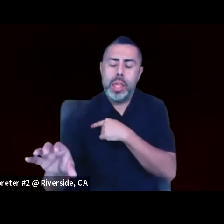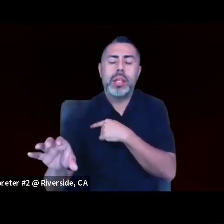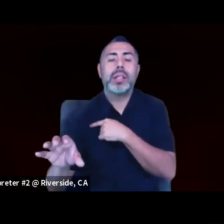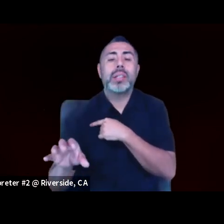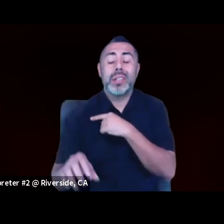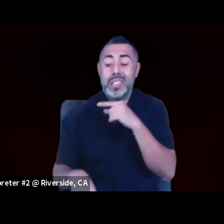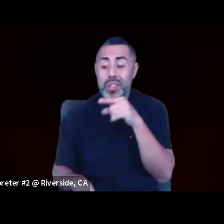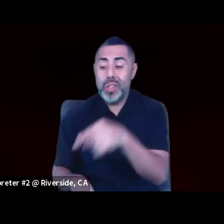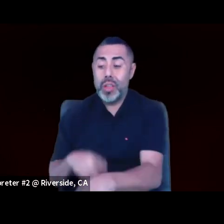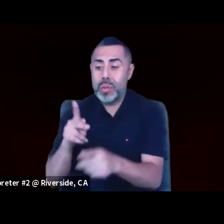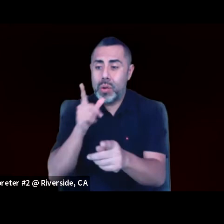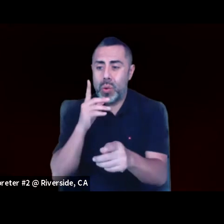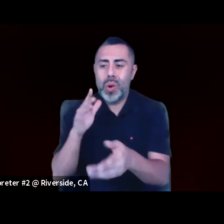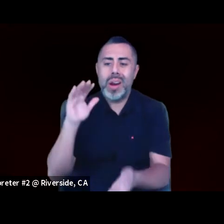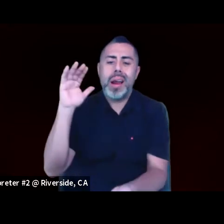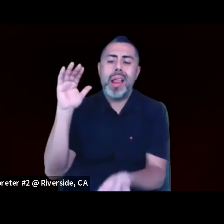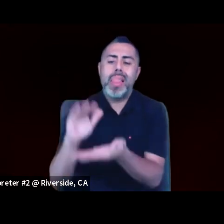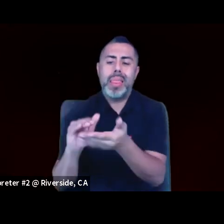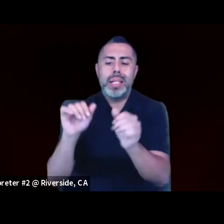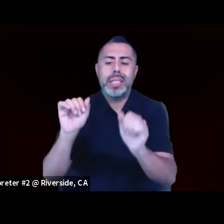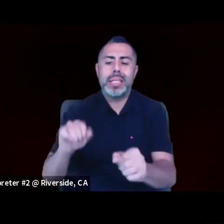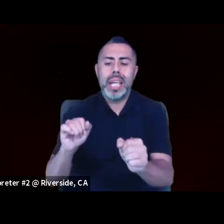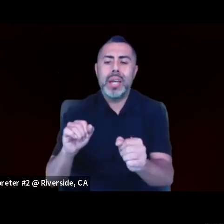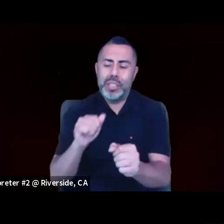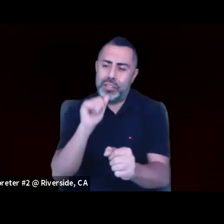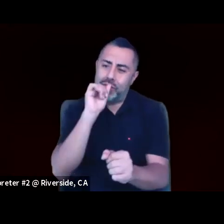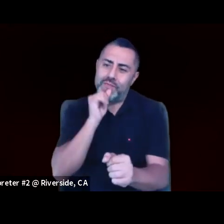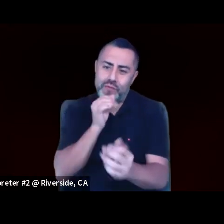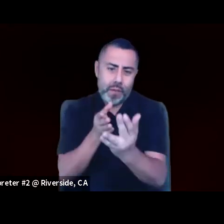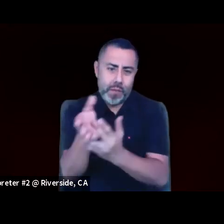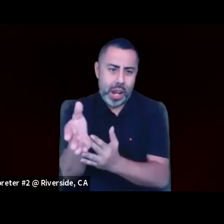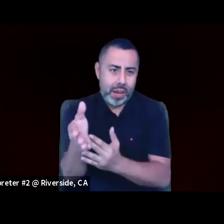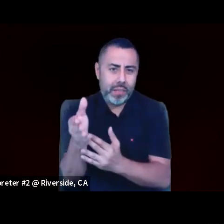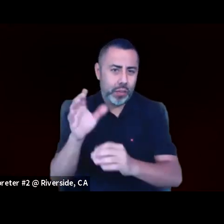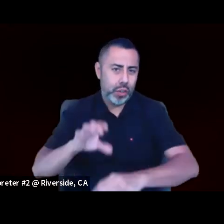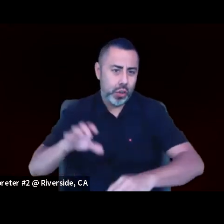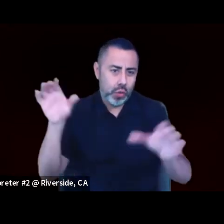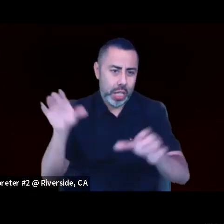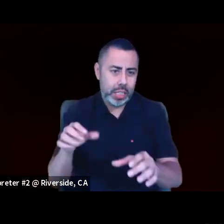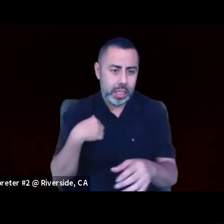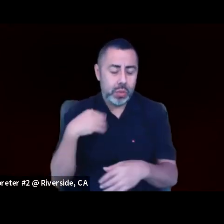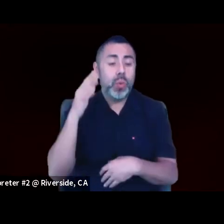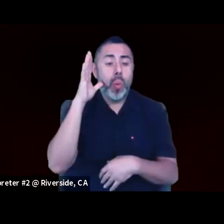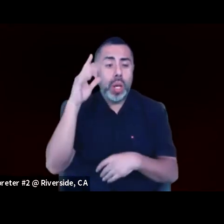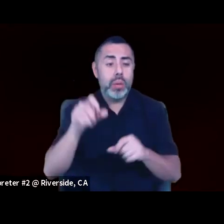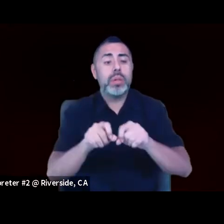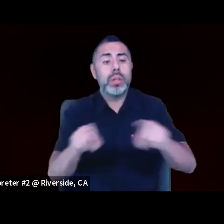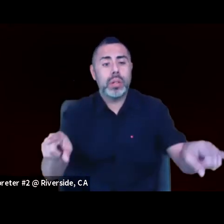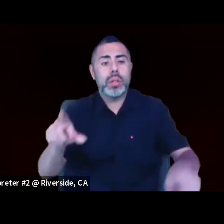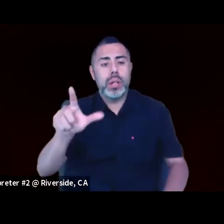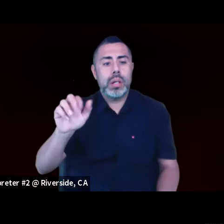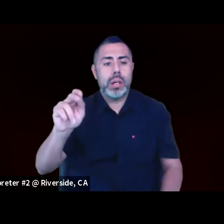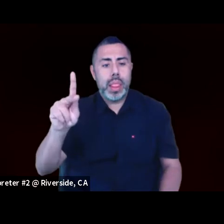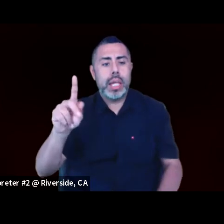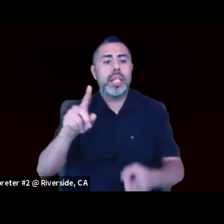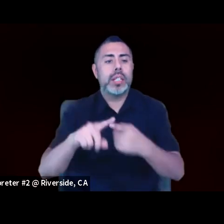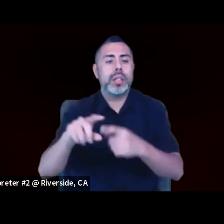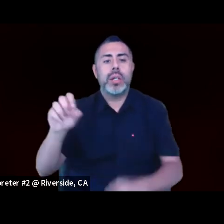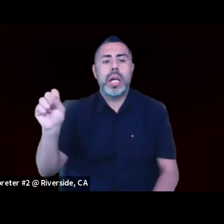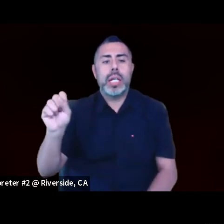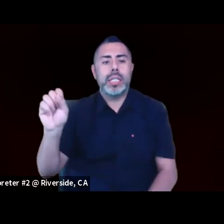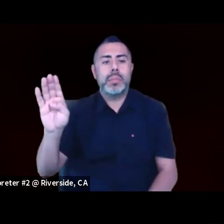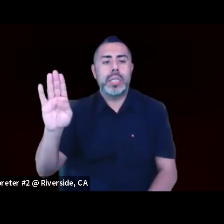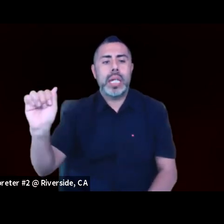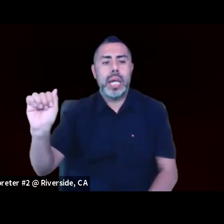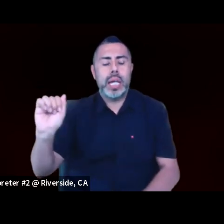to weather it. And we'll tweet out a link to the sba.gov website that has